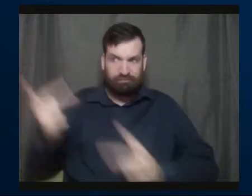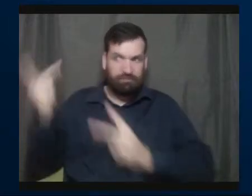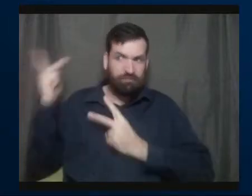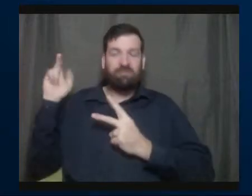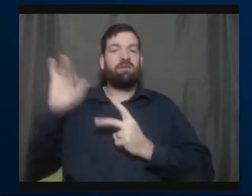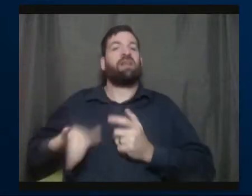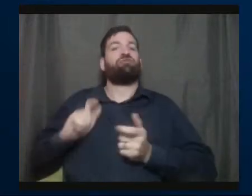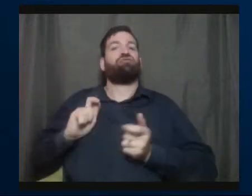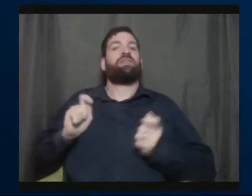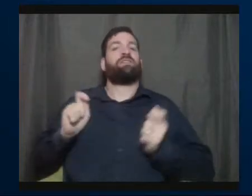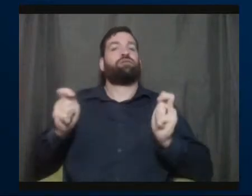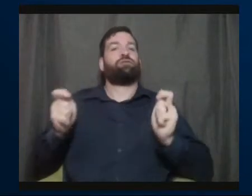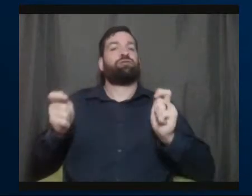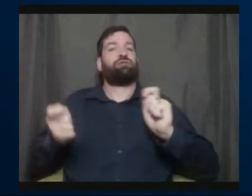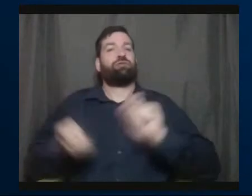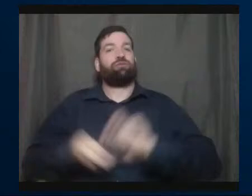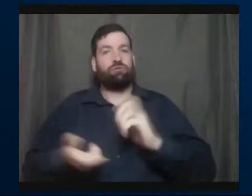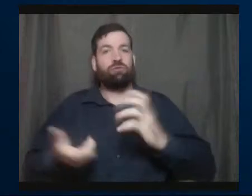and